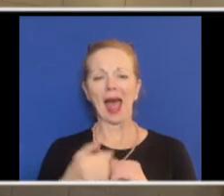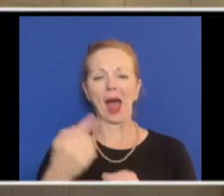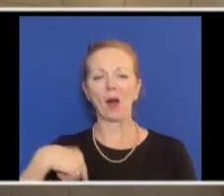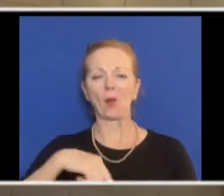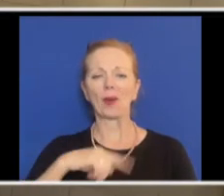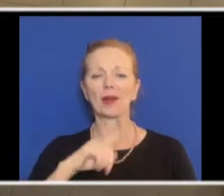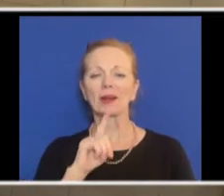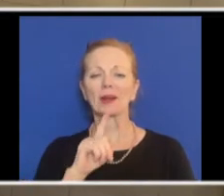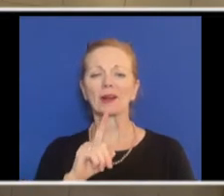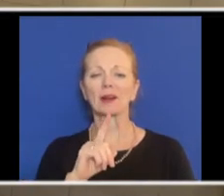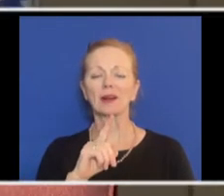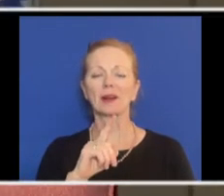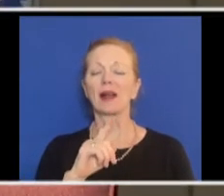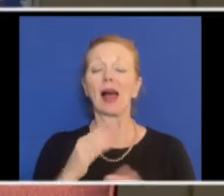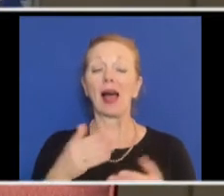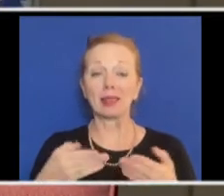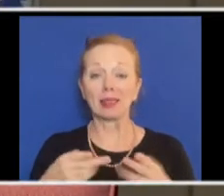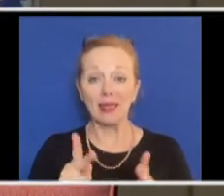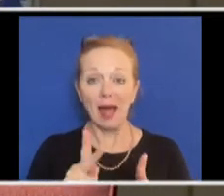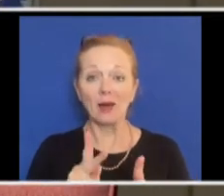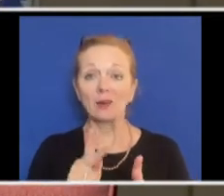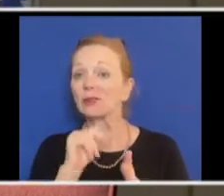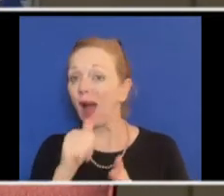questions to the zoning committee